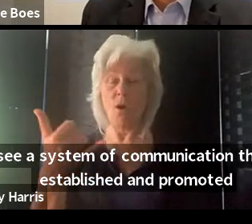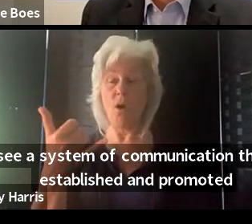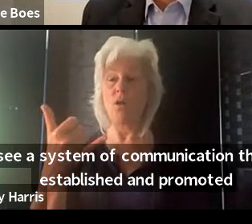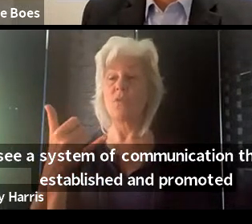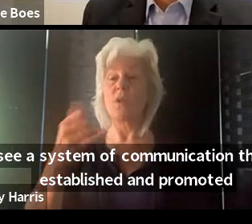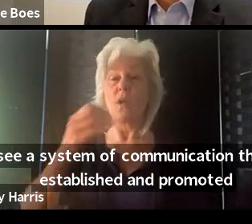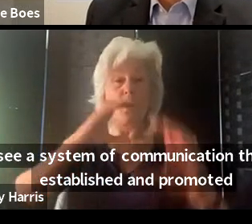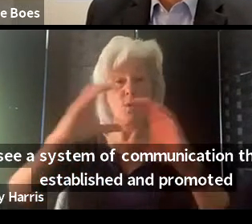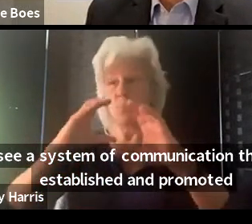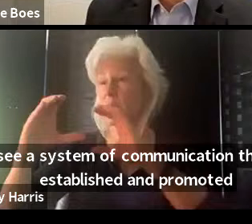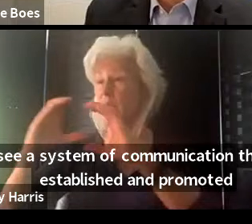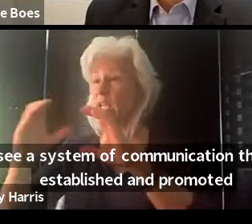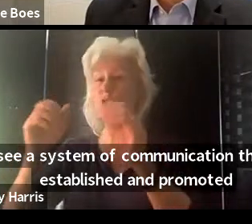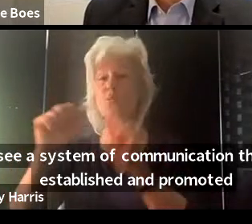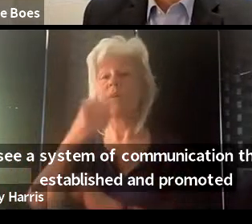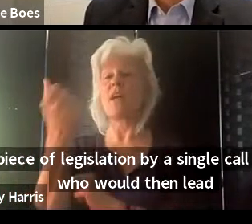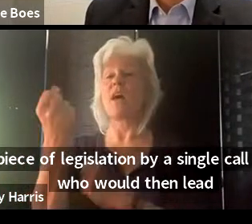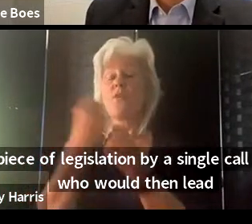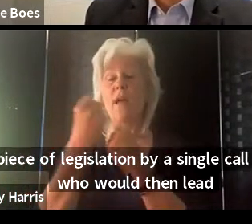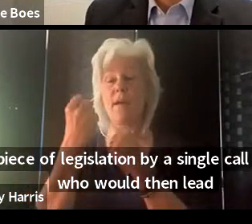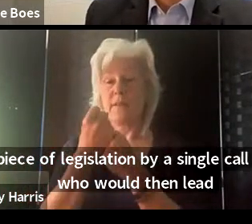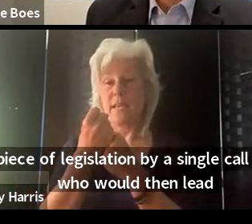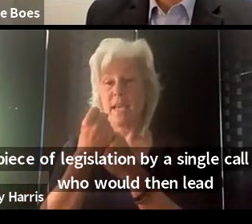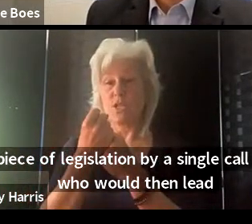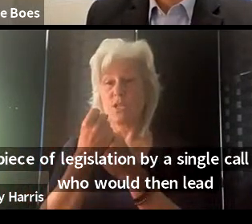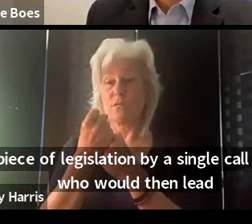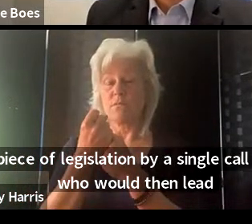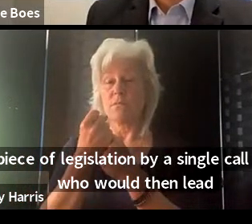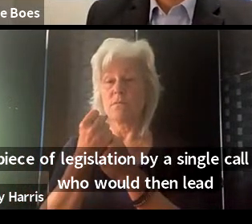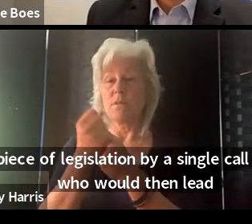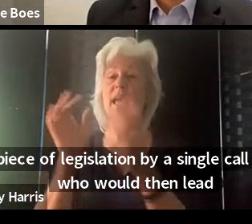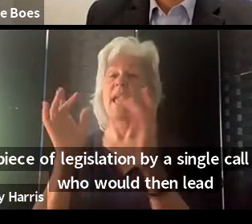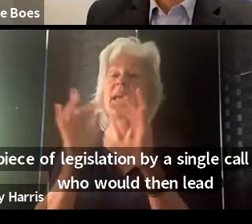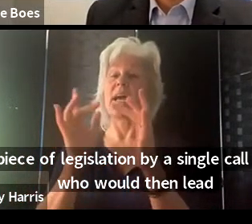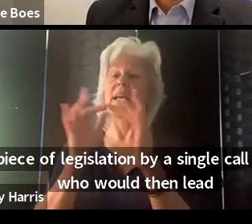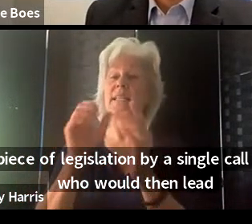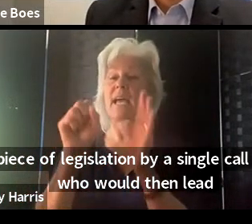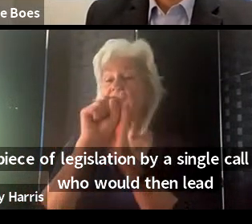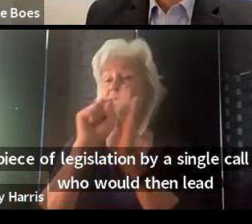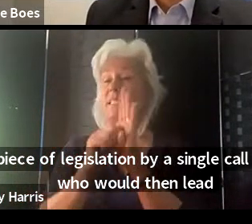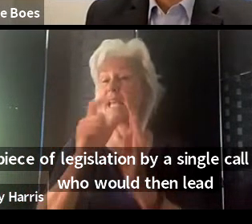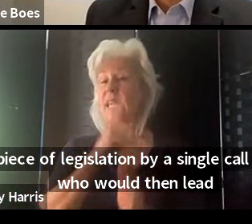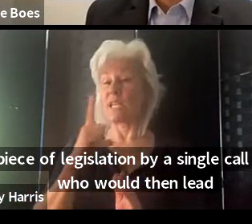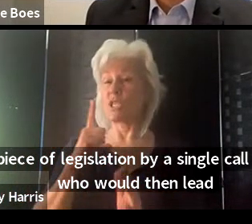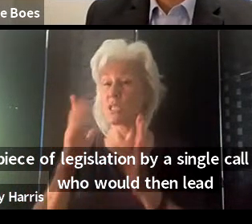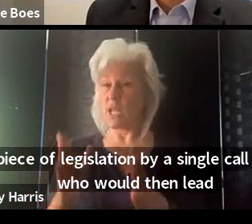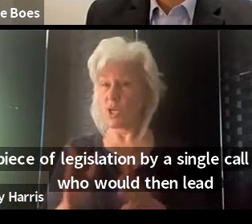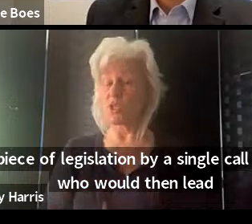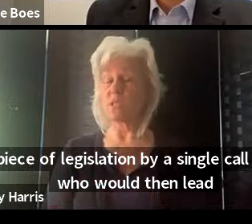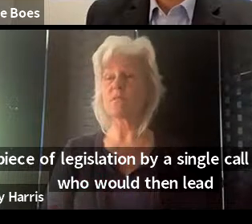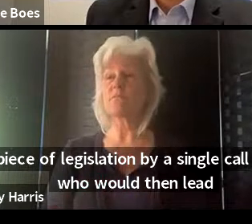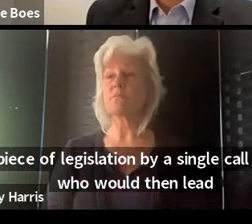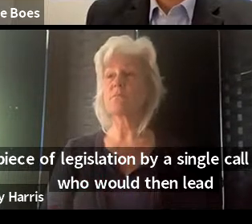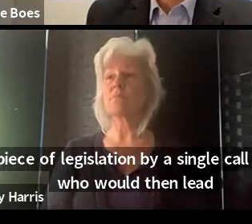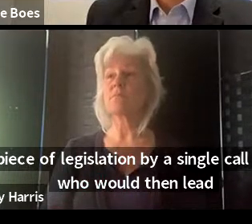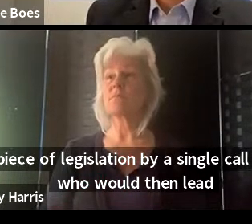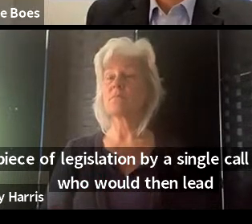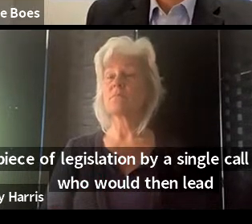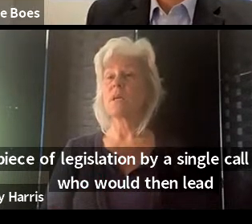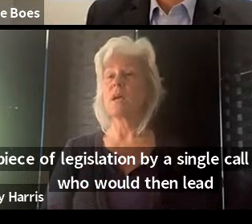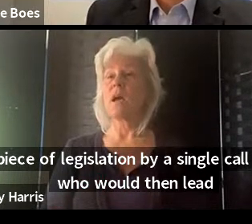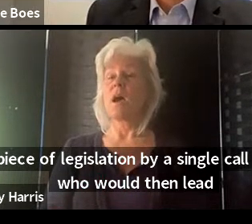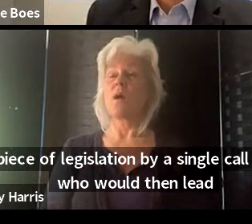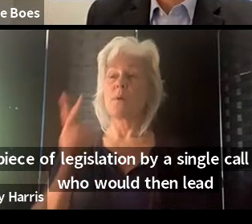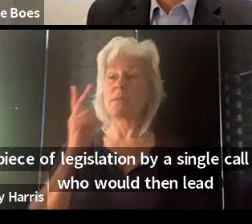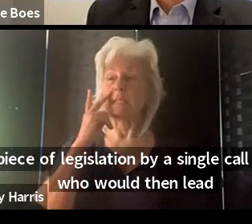other advocates, leading to contact with their state legislators. I'd like to see a system of providing